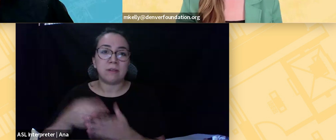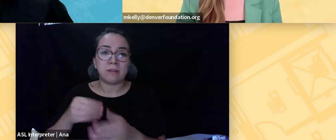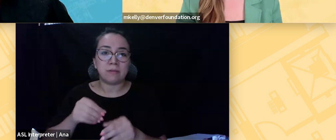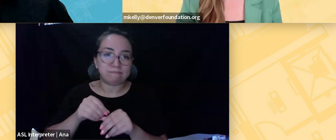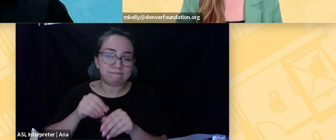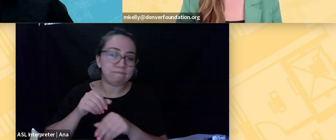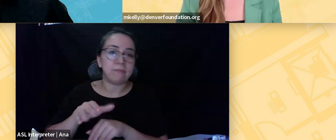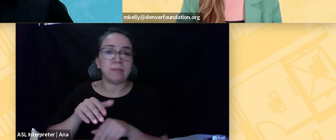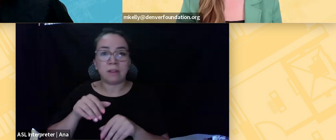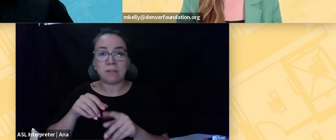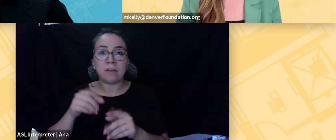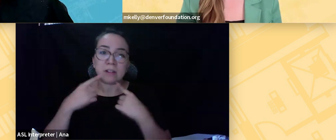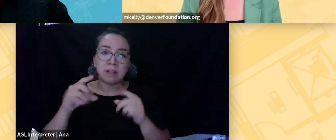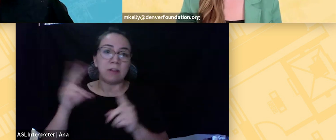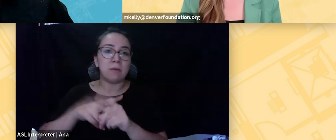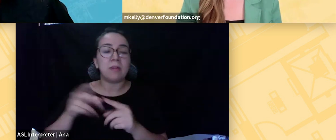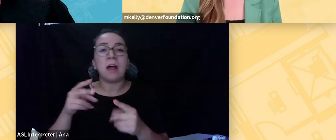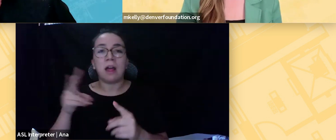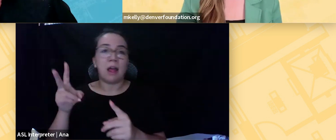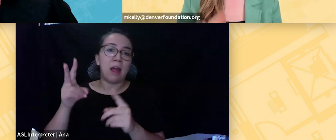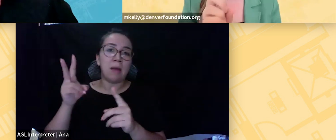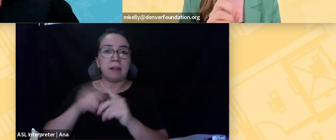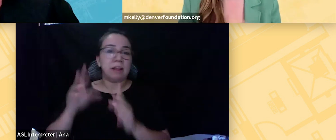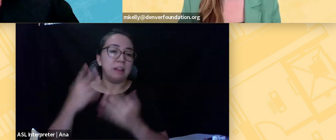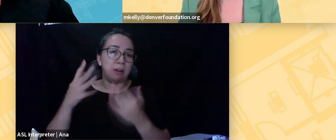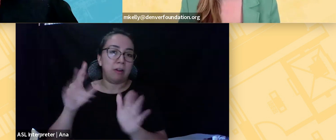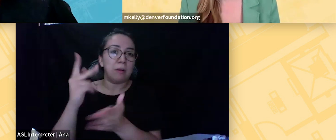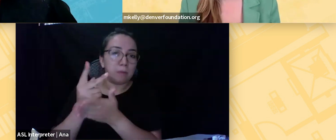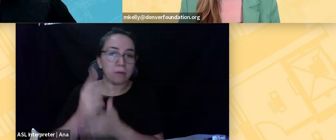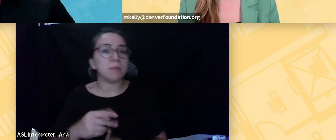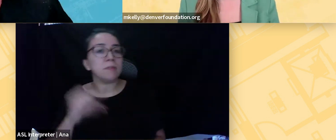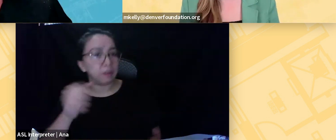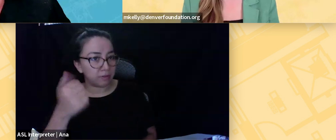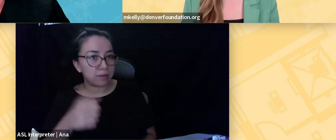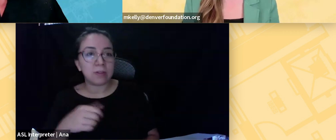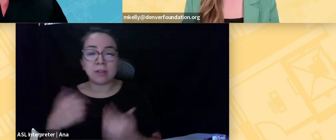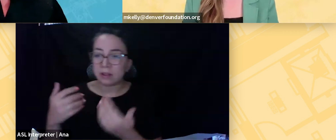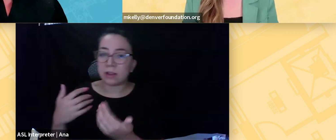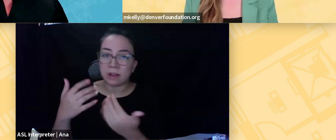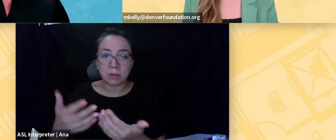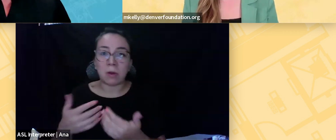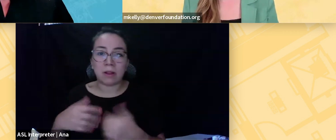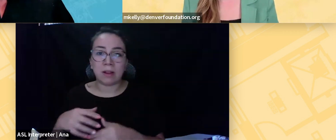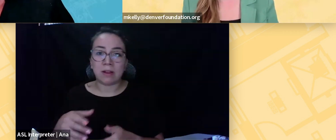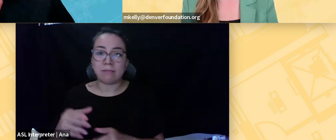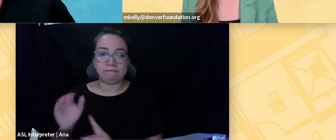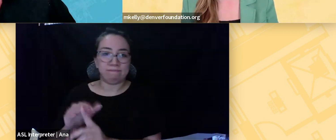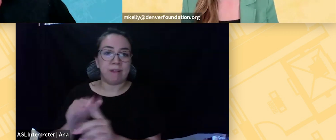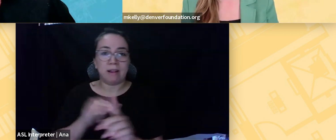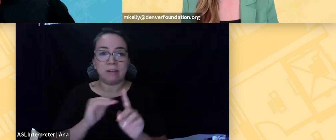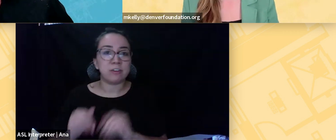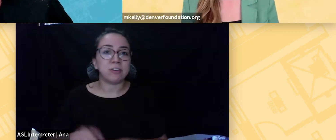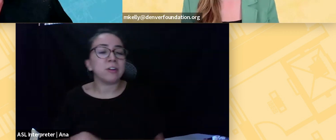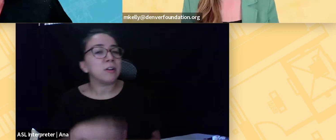successful applications or applications that are approved? I think you might have just been over this, but let's give folks a reminder. Yeah, so